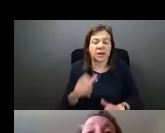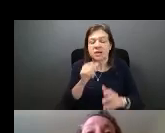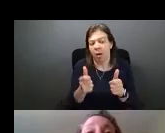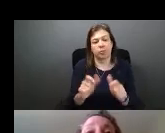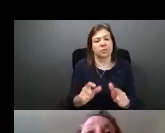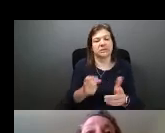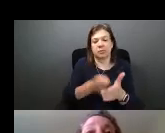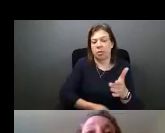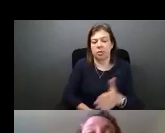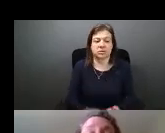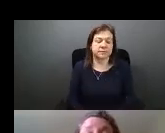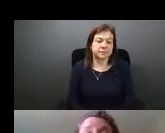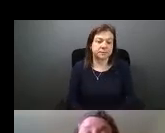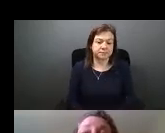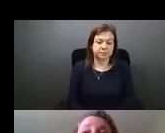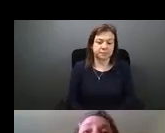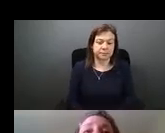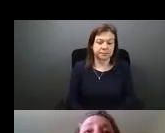Unallowable costs.